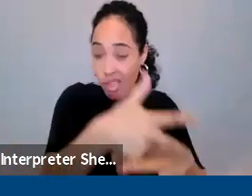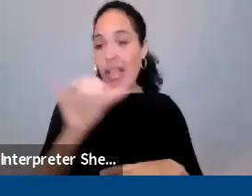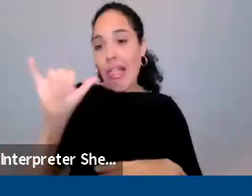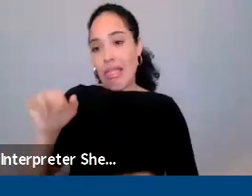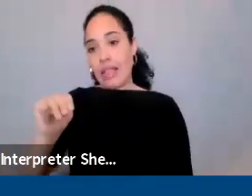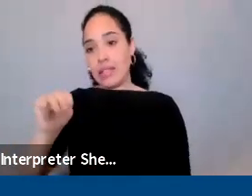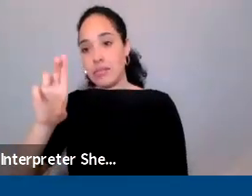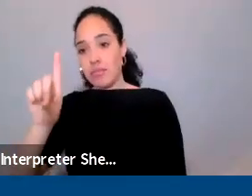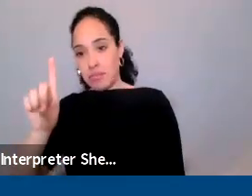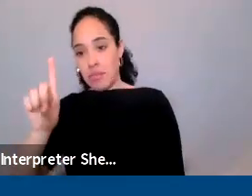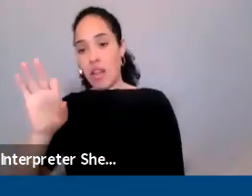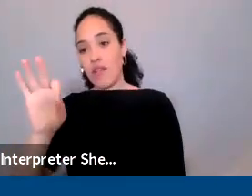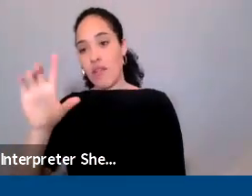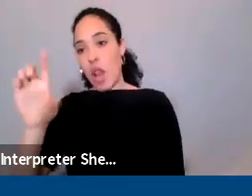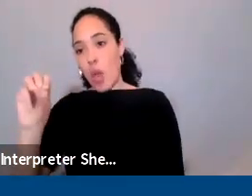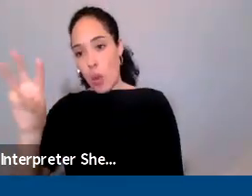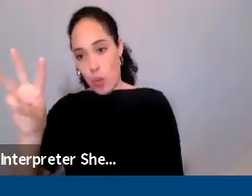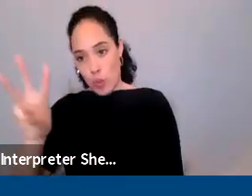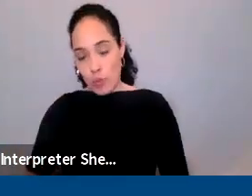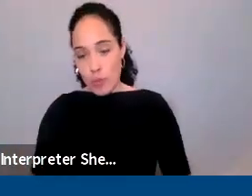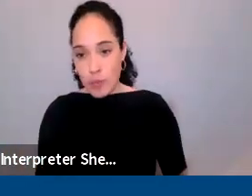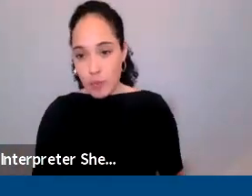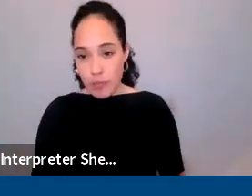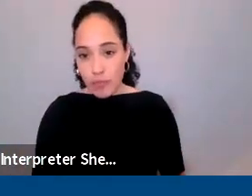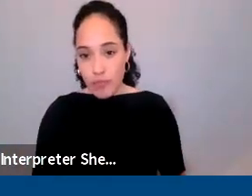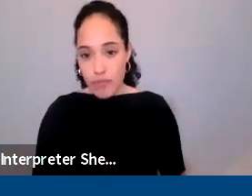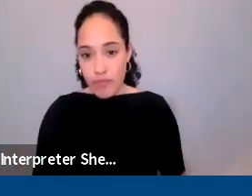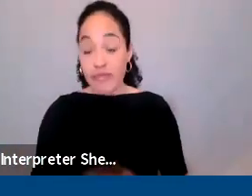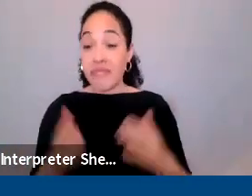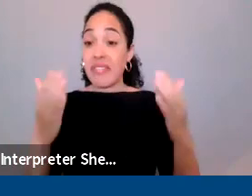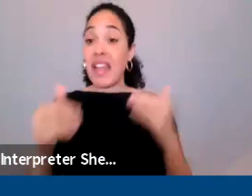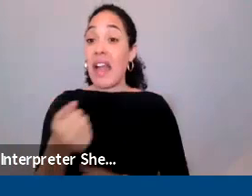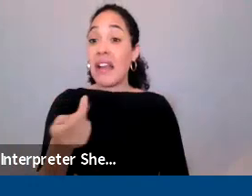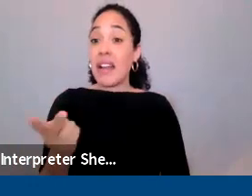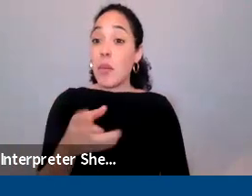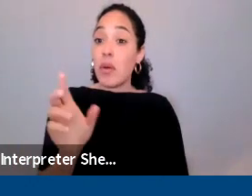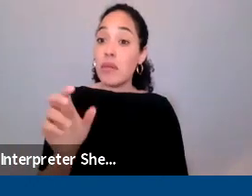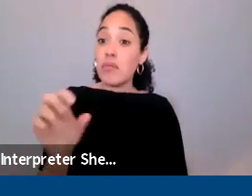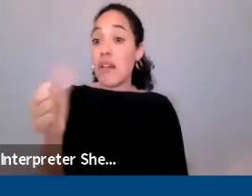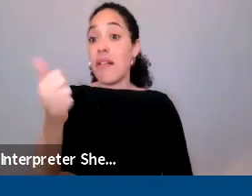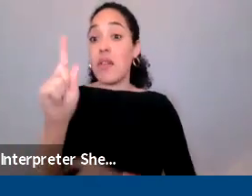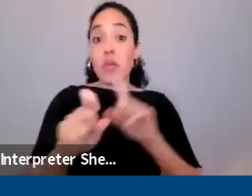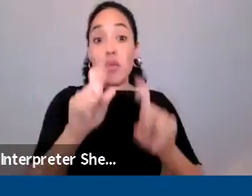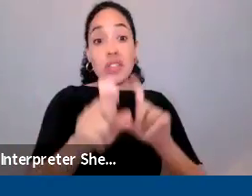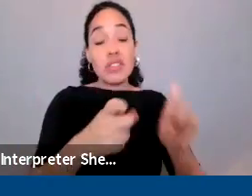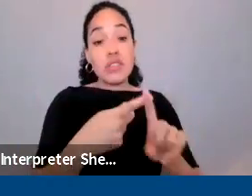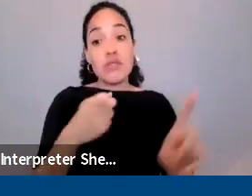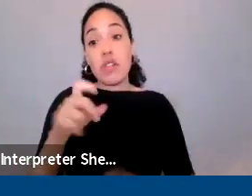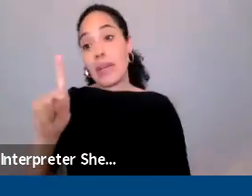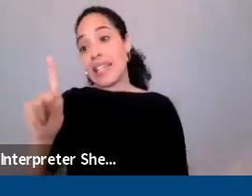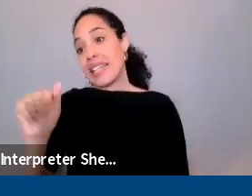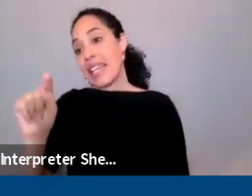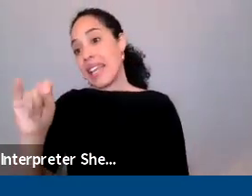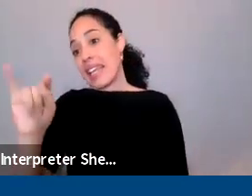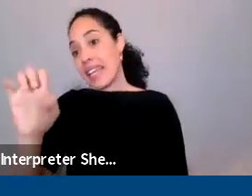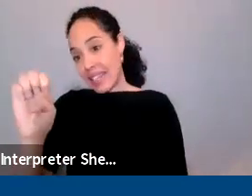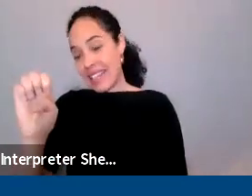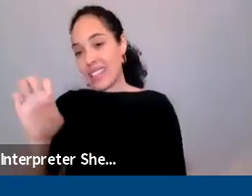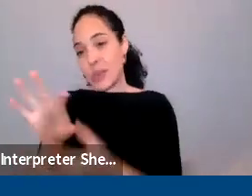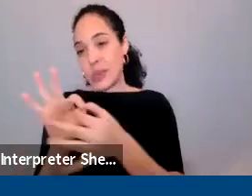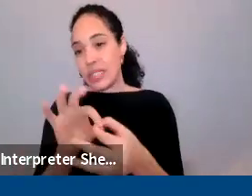Couple other questions here from Katie, and this is an NFIP question.